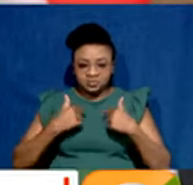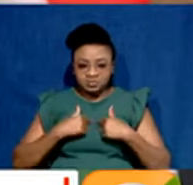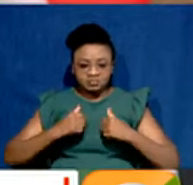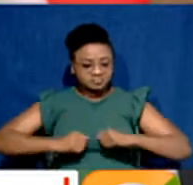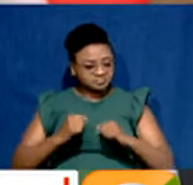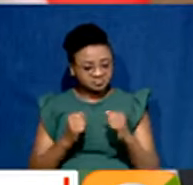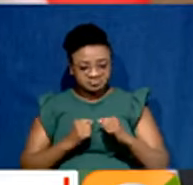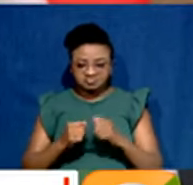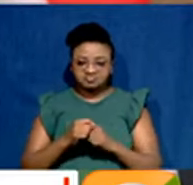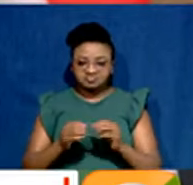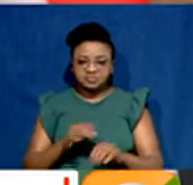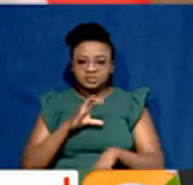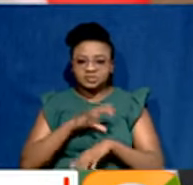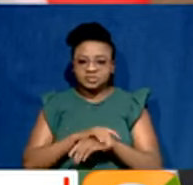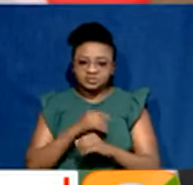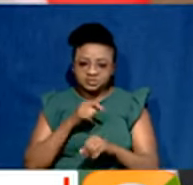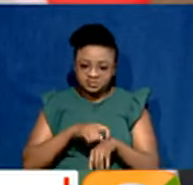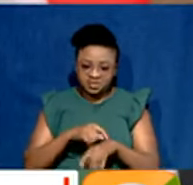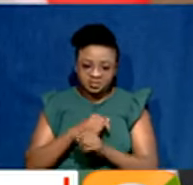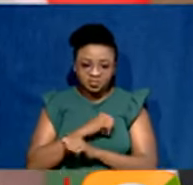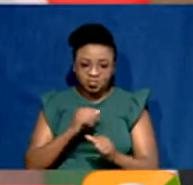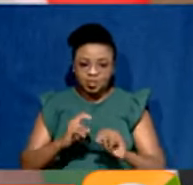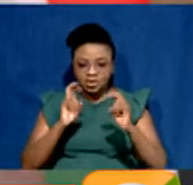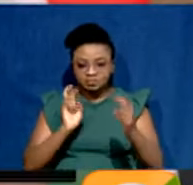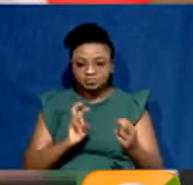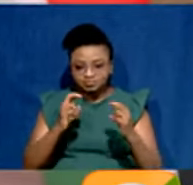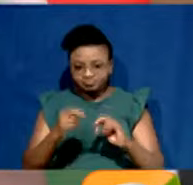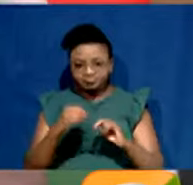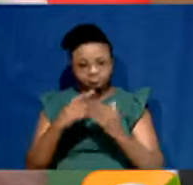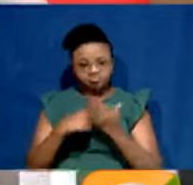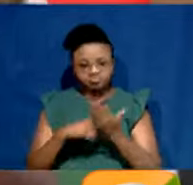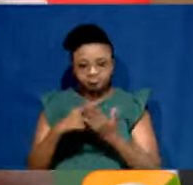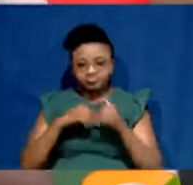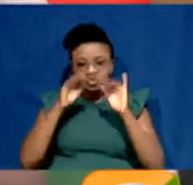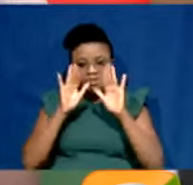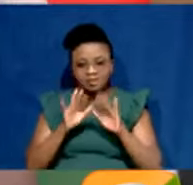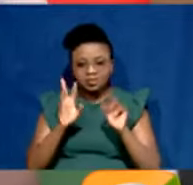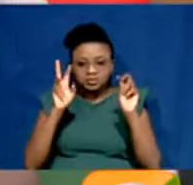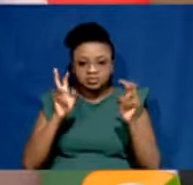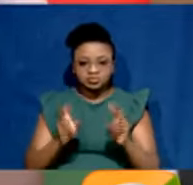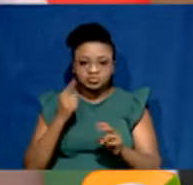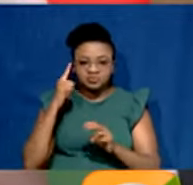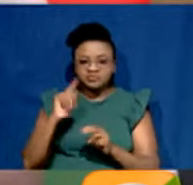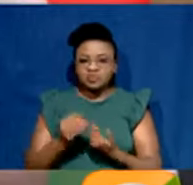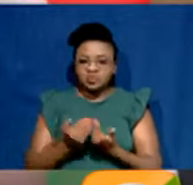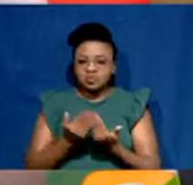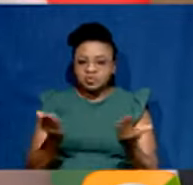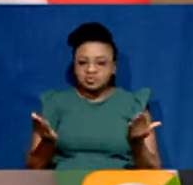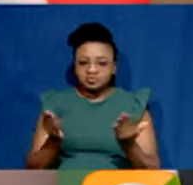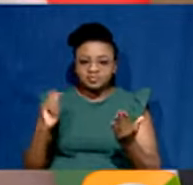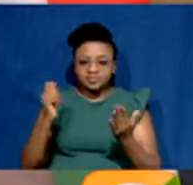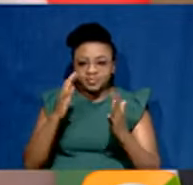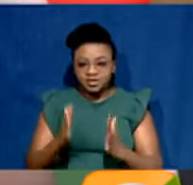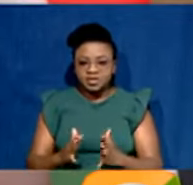tuweze kujadili mambo ambayo ni ya muhimu kwa taifa letu la Kenya. And maybe just to answer you so